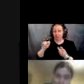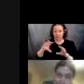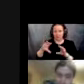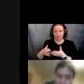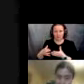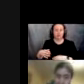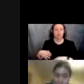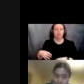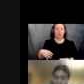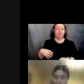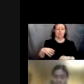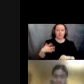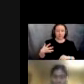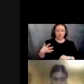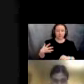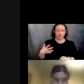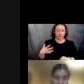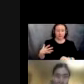And so